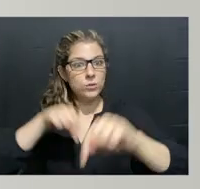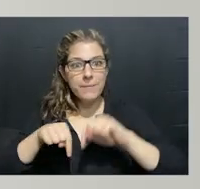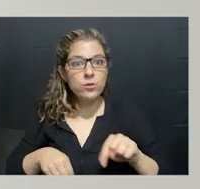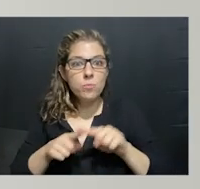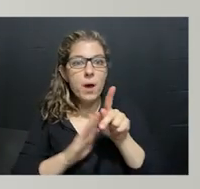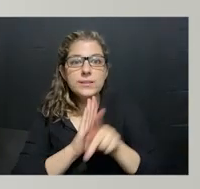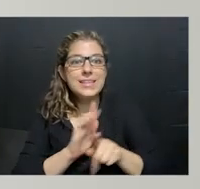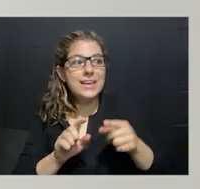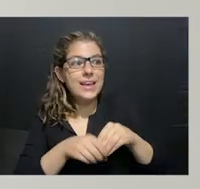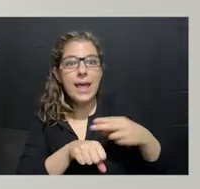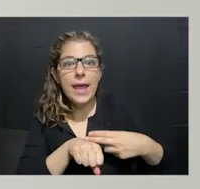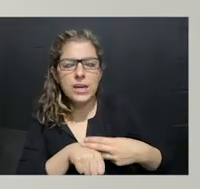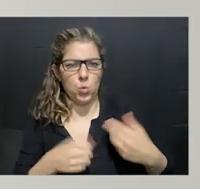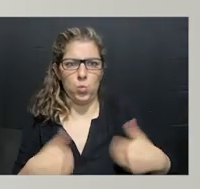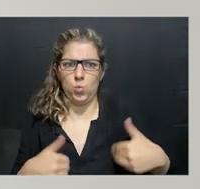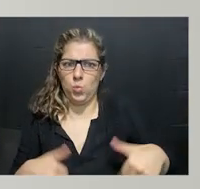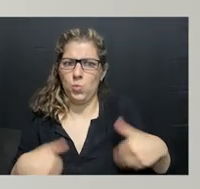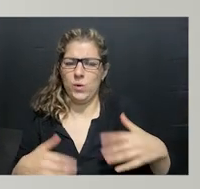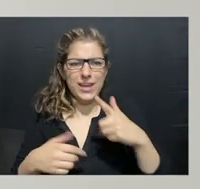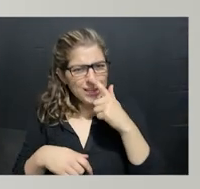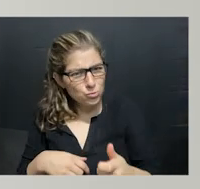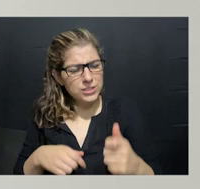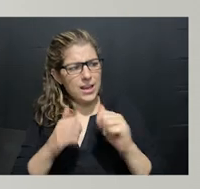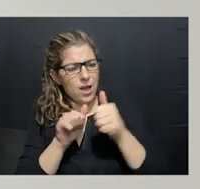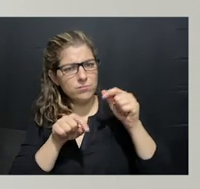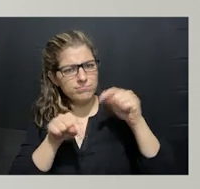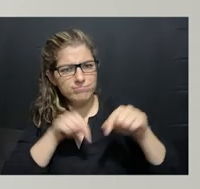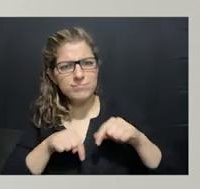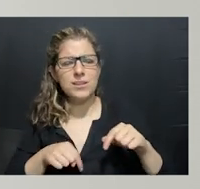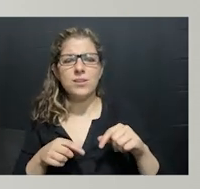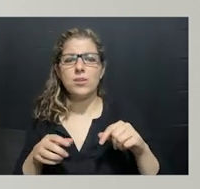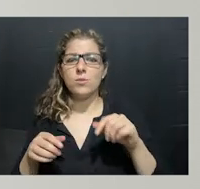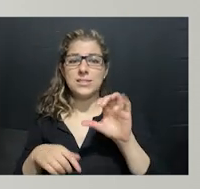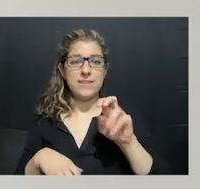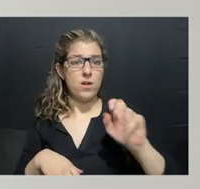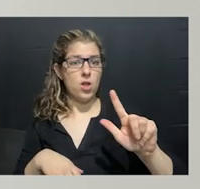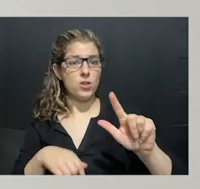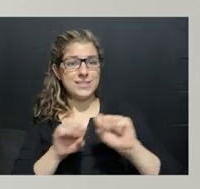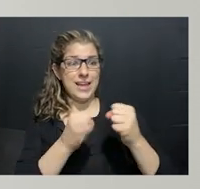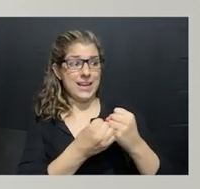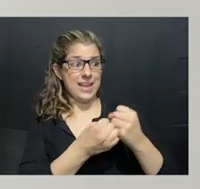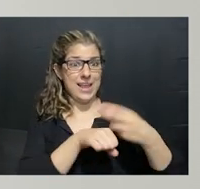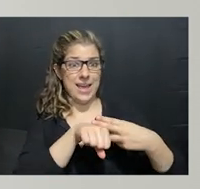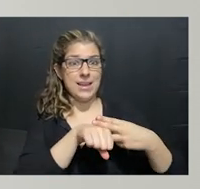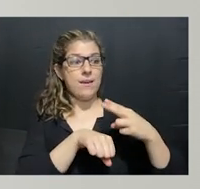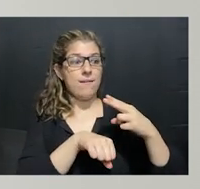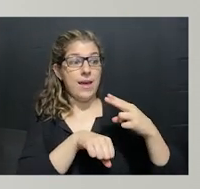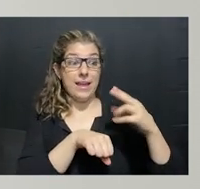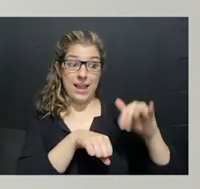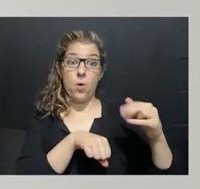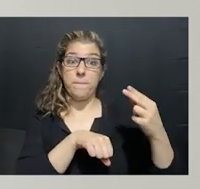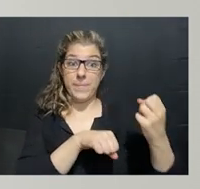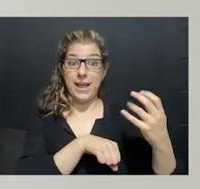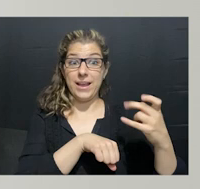in Haiti. That's a powerful challenge. There's an extraordinary coming together of civil society in Haiti and the Haitian diaspora in the United